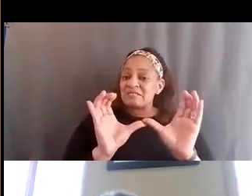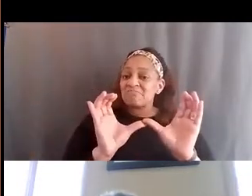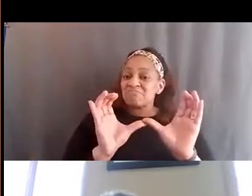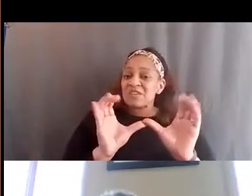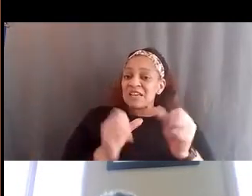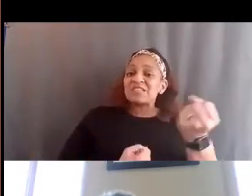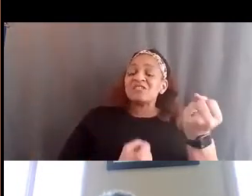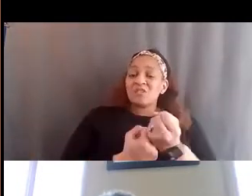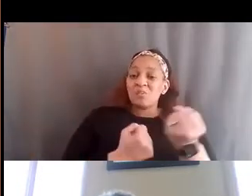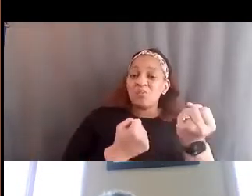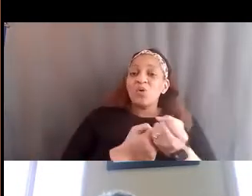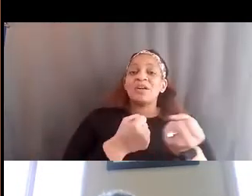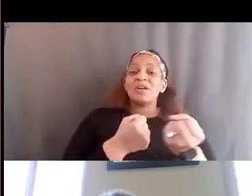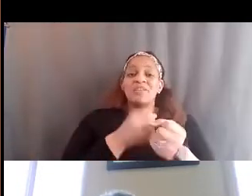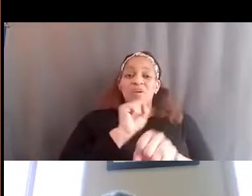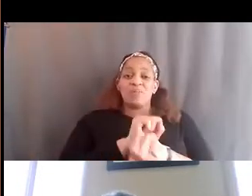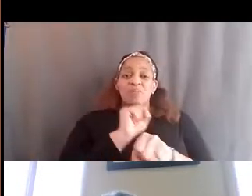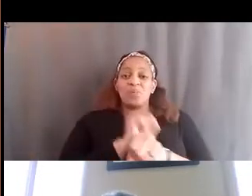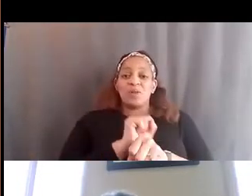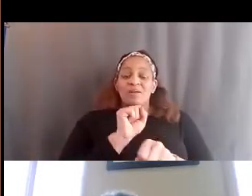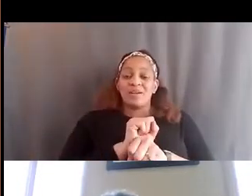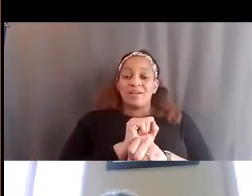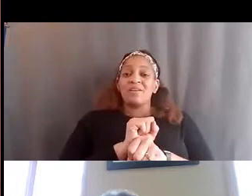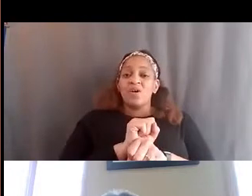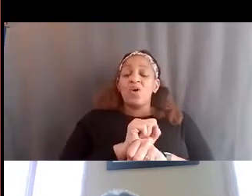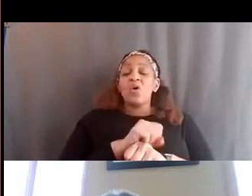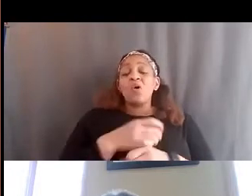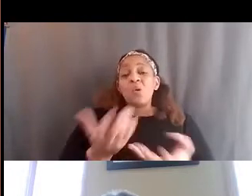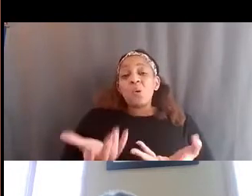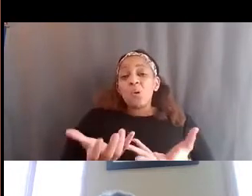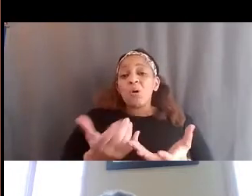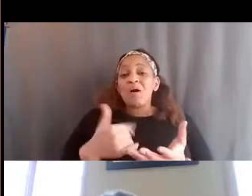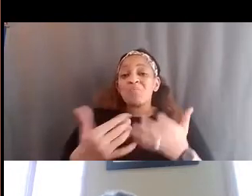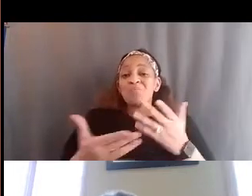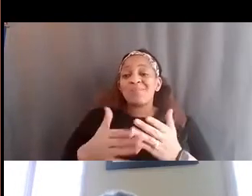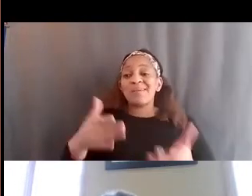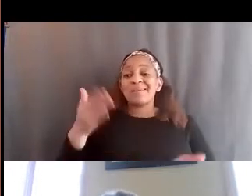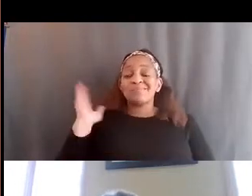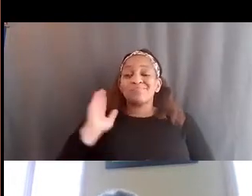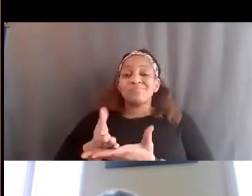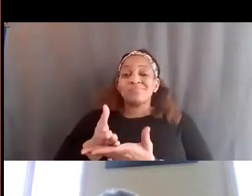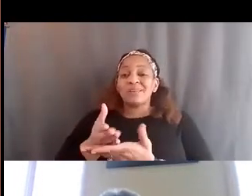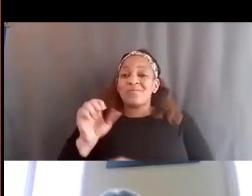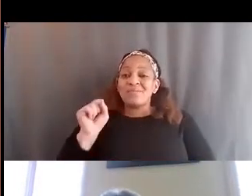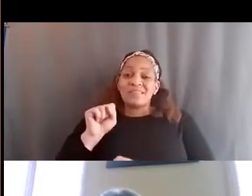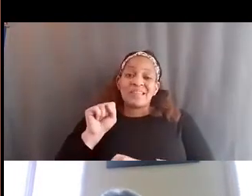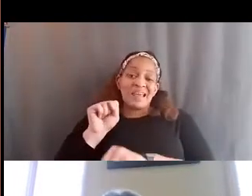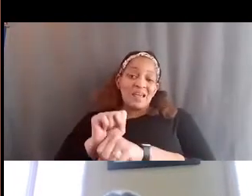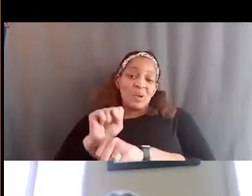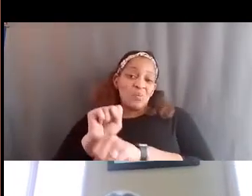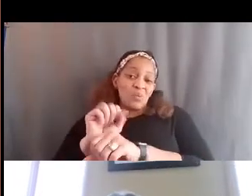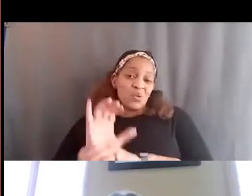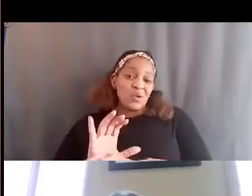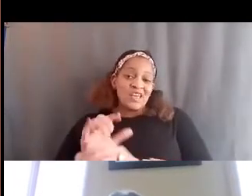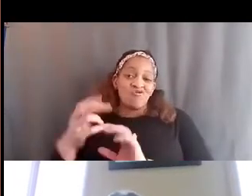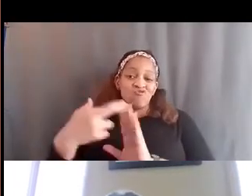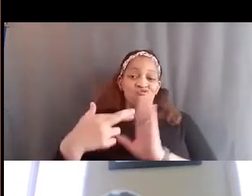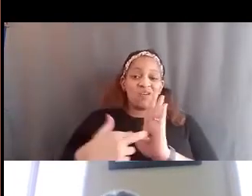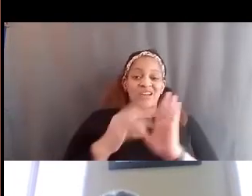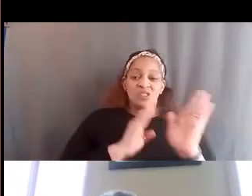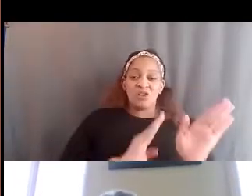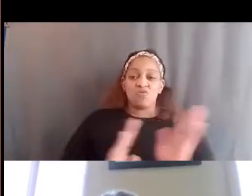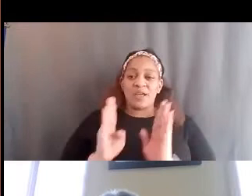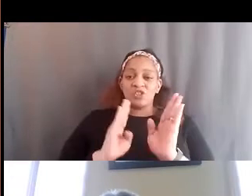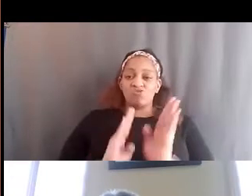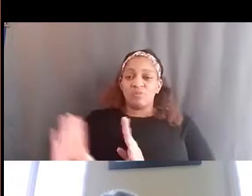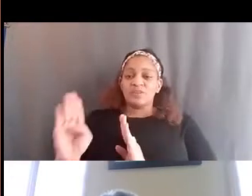employer of record arrangements so that individuals working are directly employed by the businesses where they work,